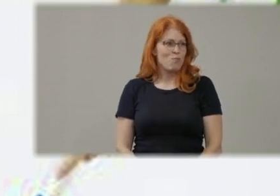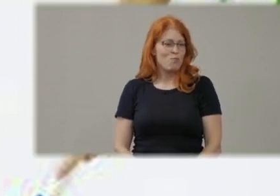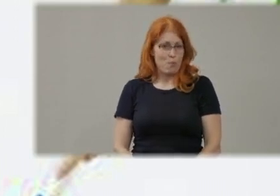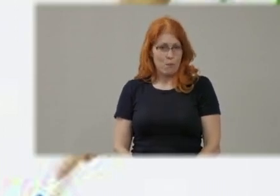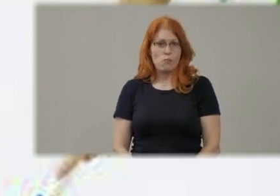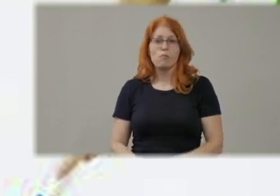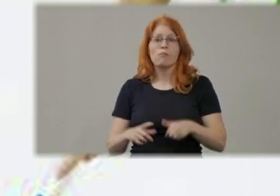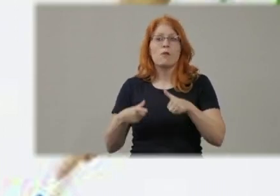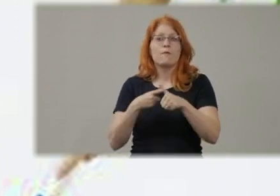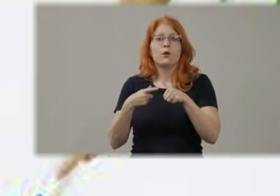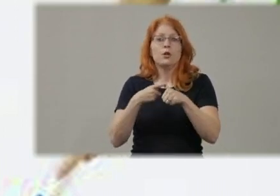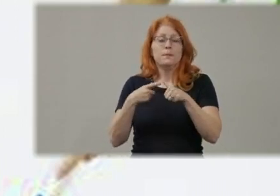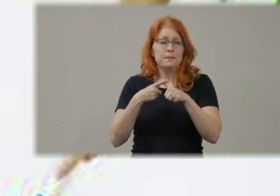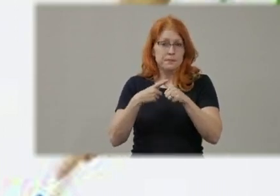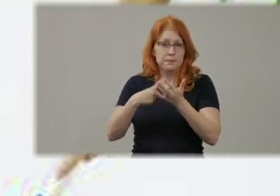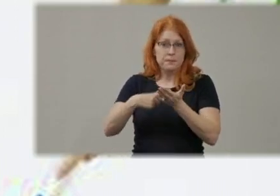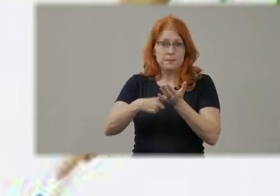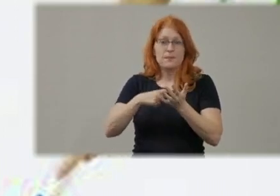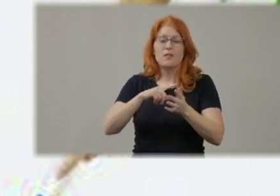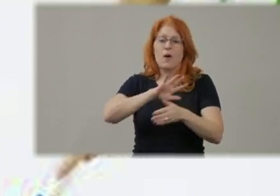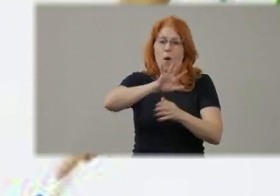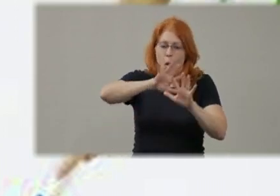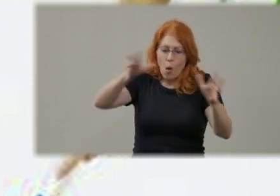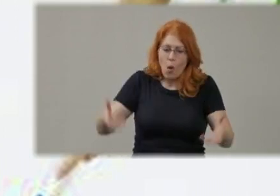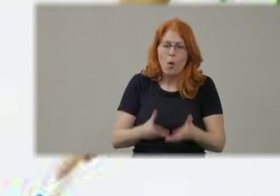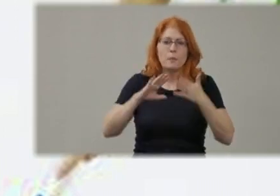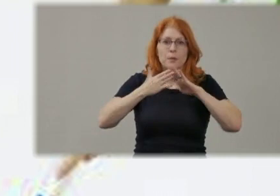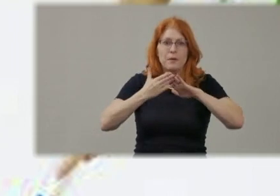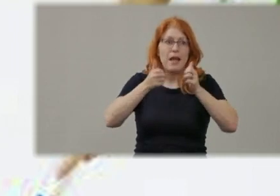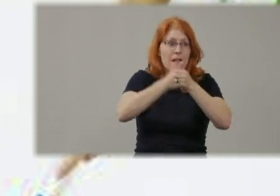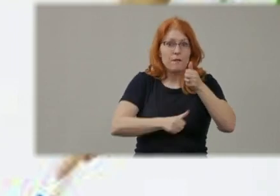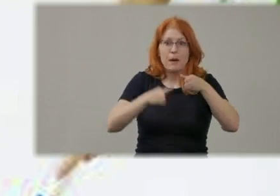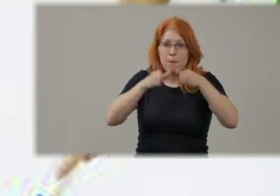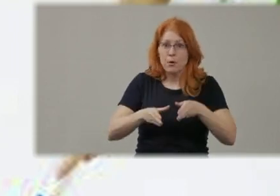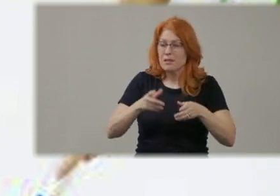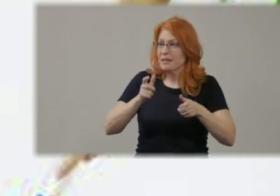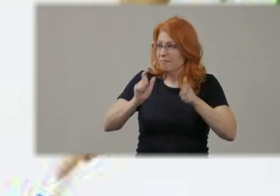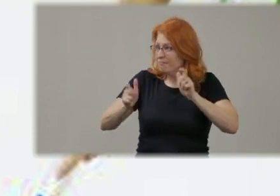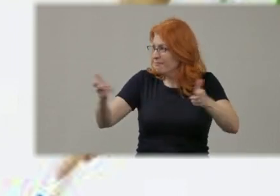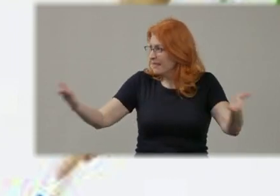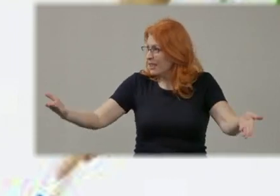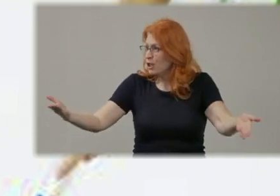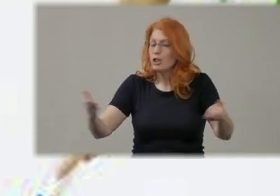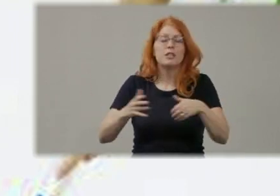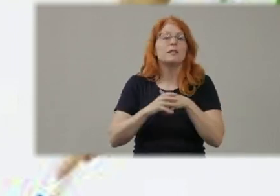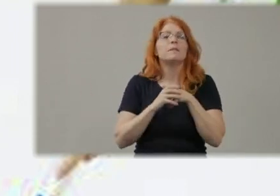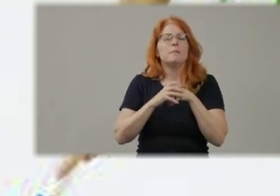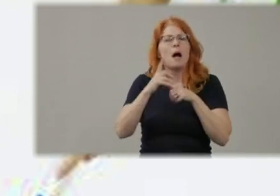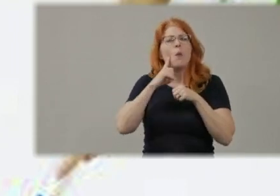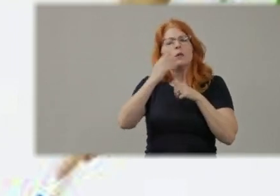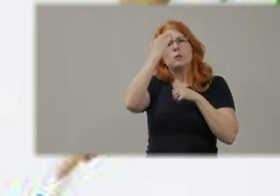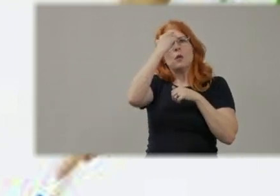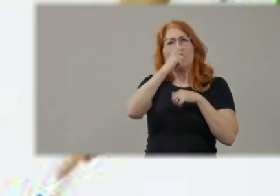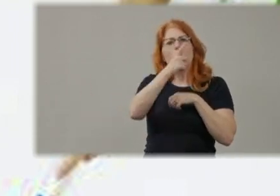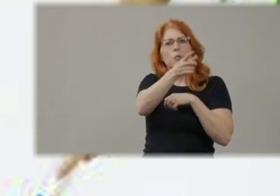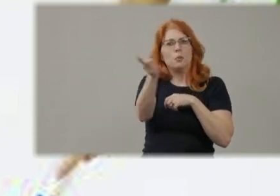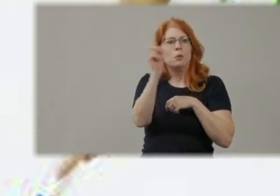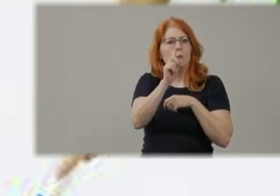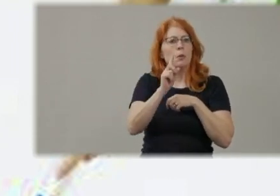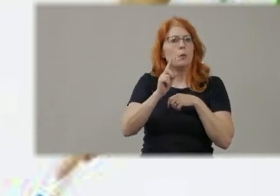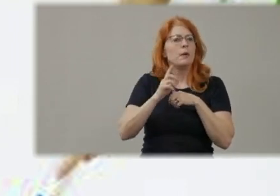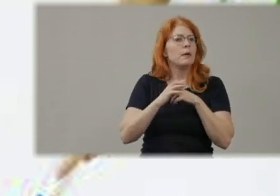So the first thing I want to talk about is the whole community, and that's every single person sitting in this room. And I want to get to know you guys before I